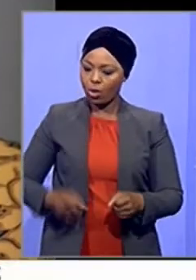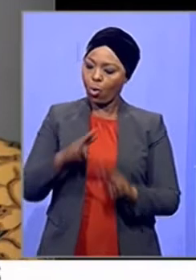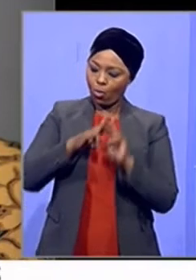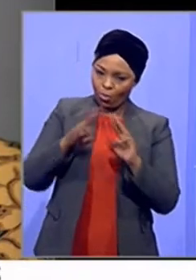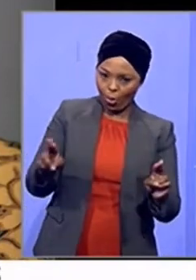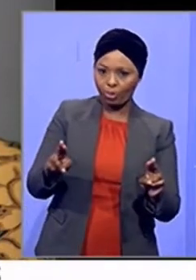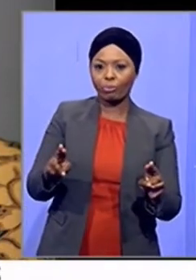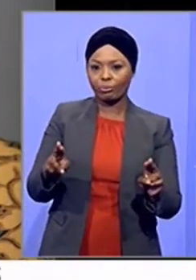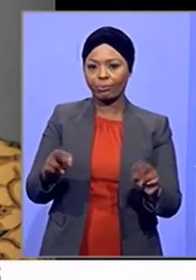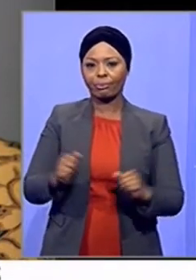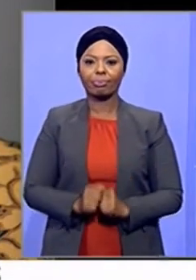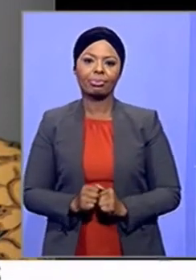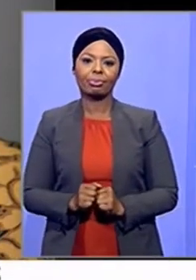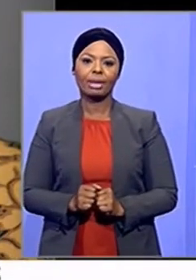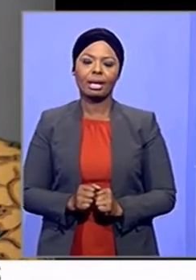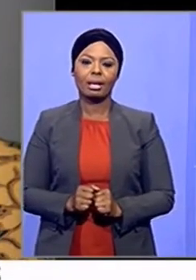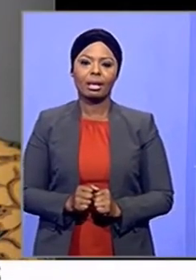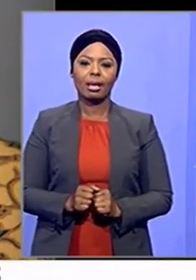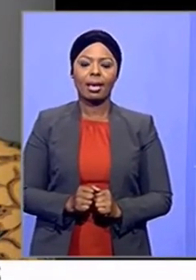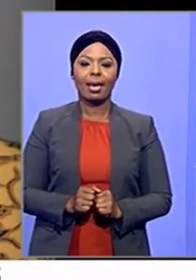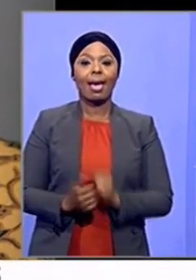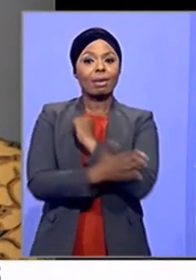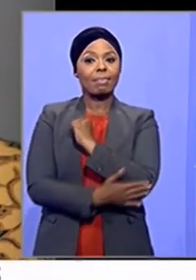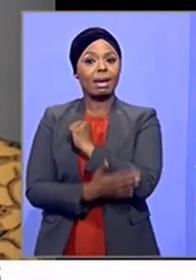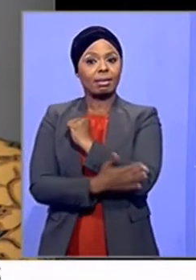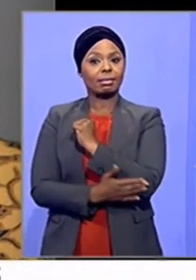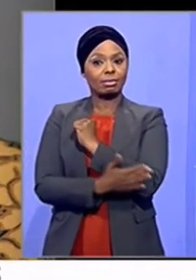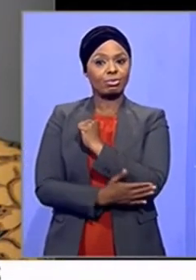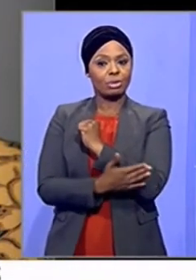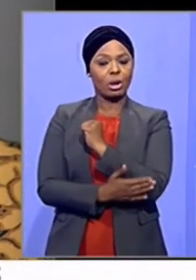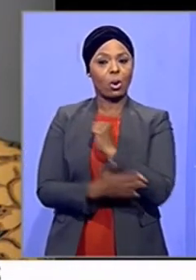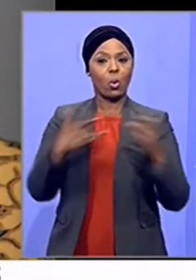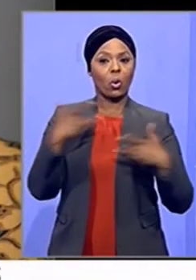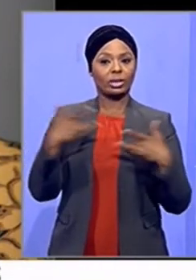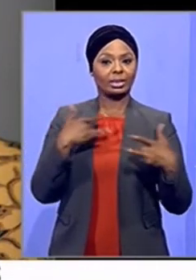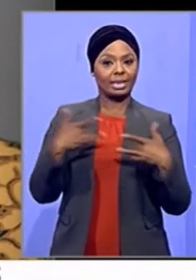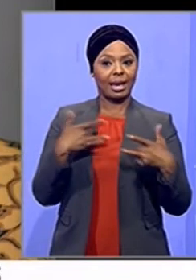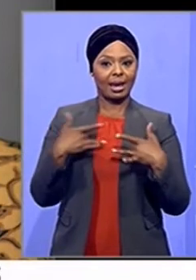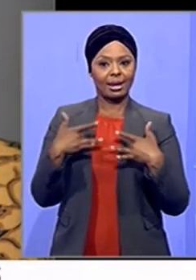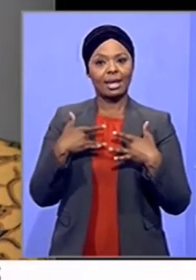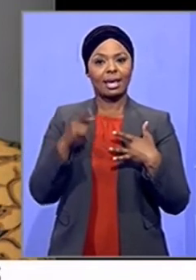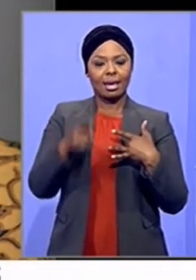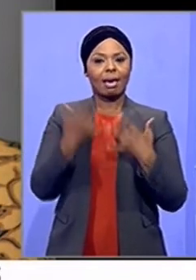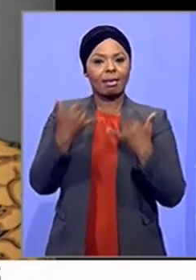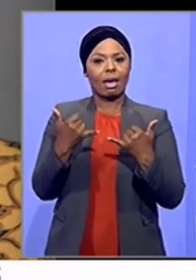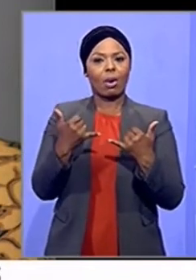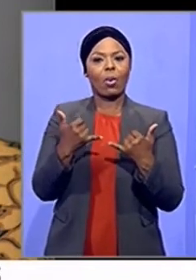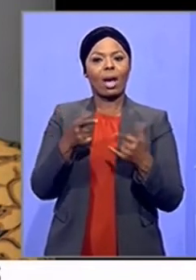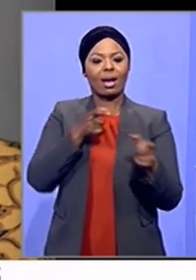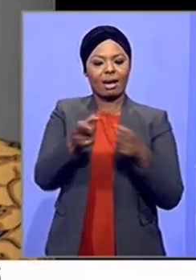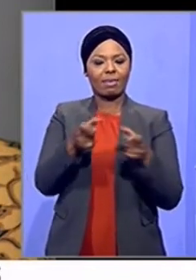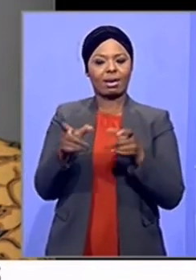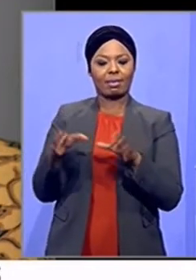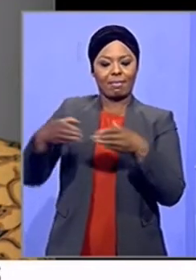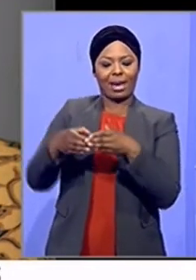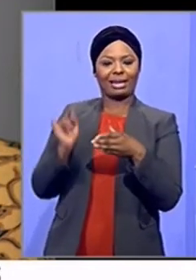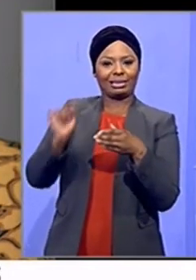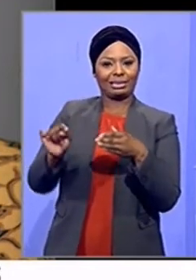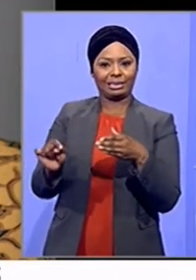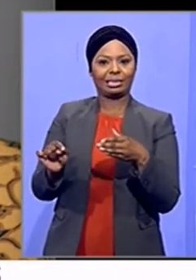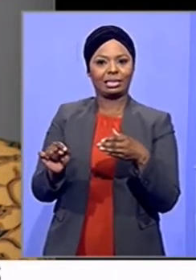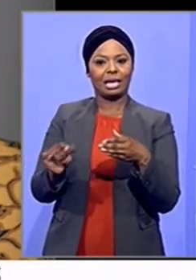the presidency of the country is concerned, that is a prerogative of the ruling and governing party, and they